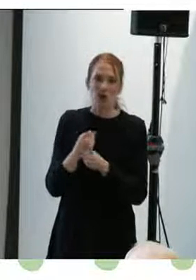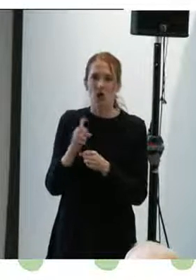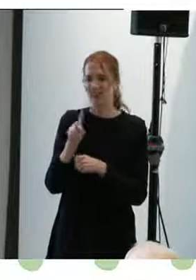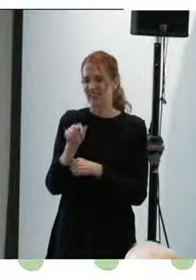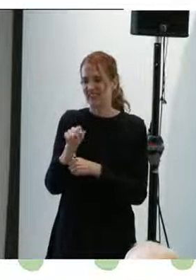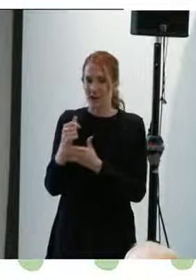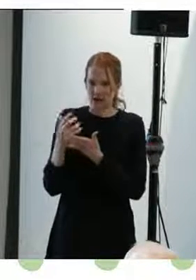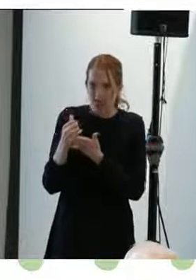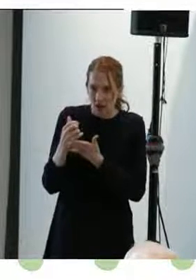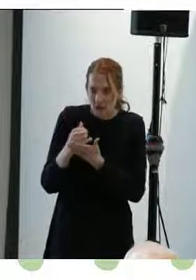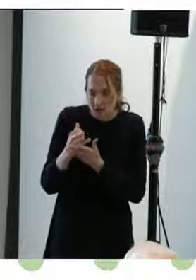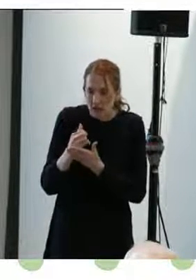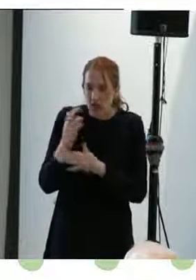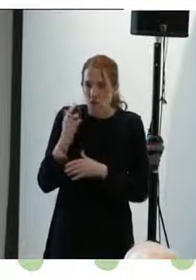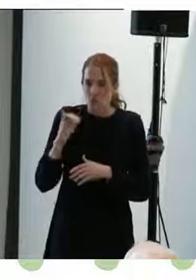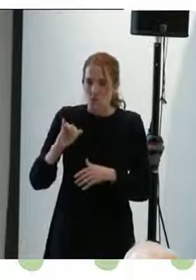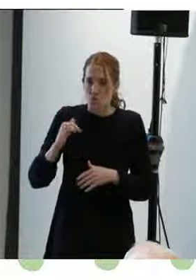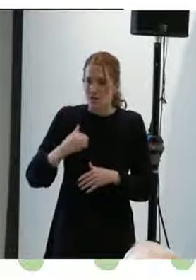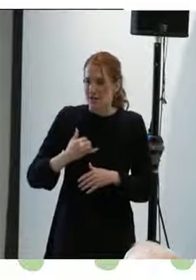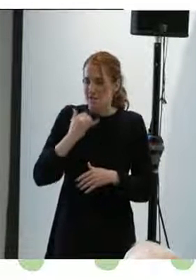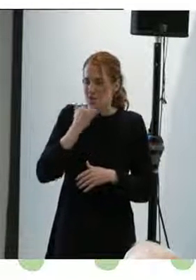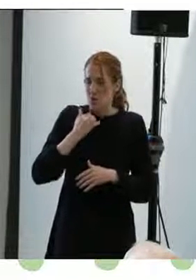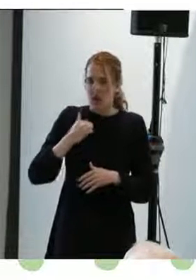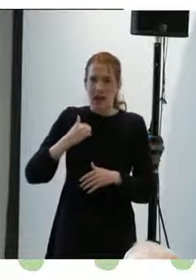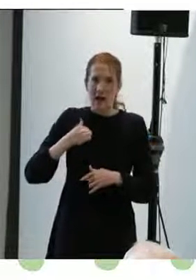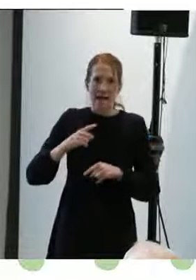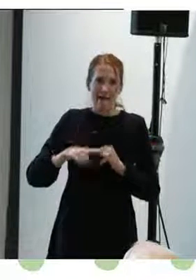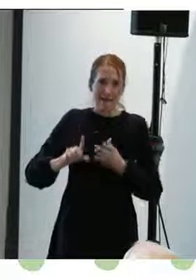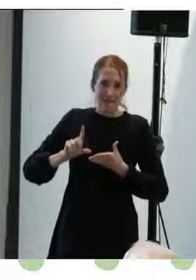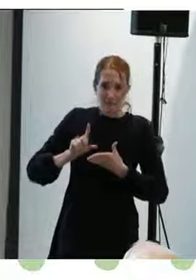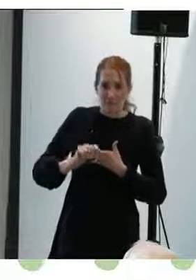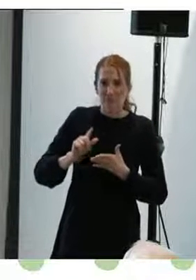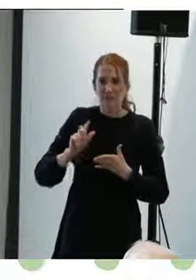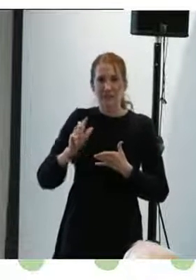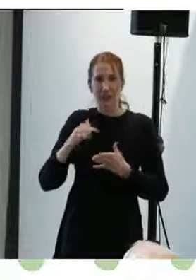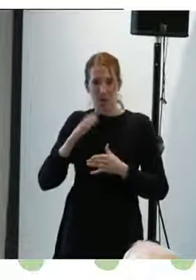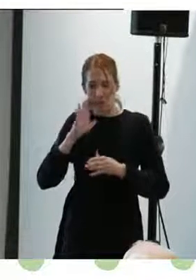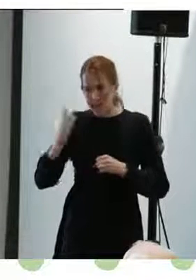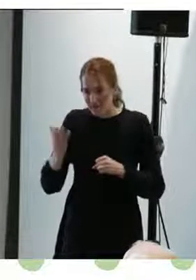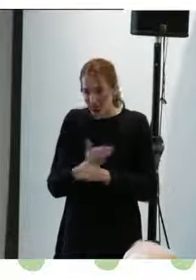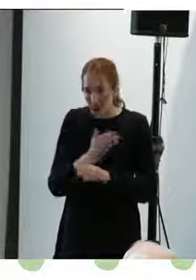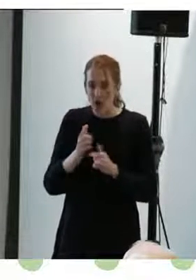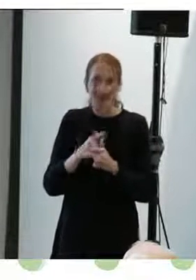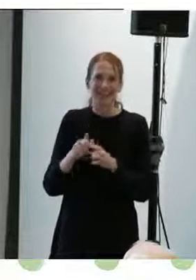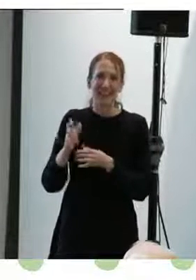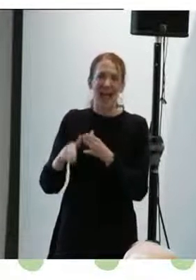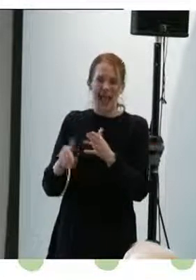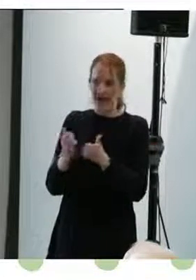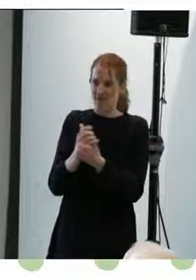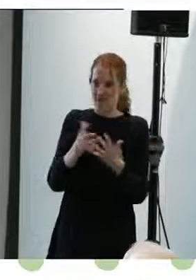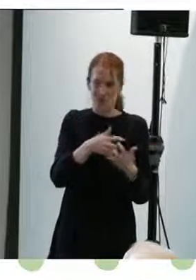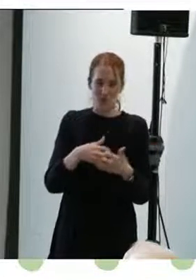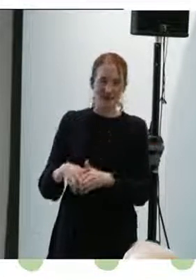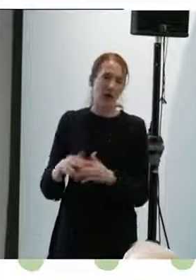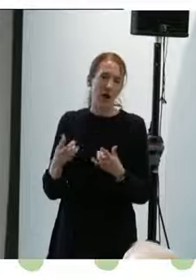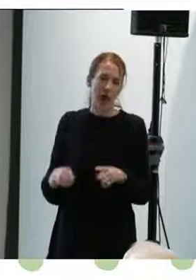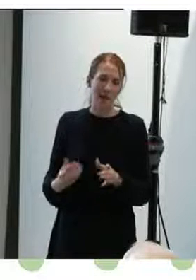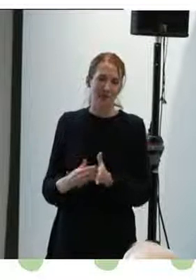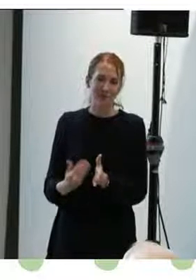got it wrong, and then I get really anxious that I'll never publish anything and lose my job, and then it kind of all comes together. So I go through this a lot.